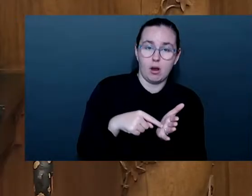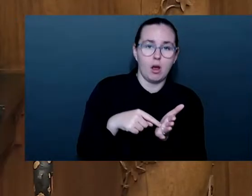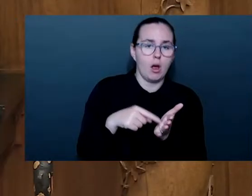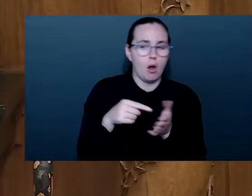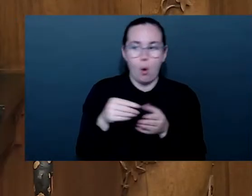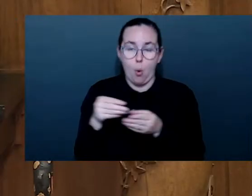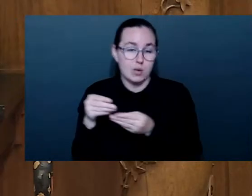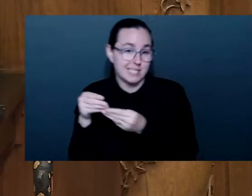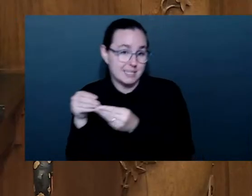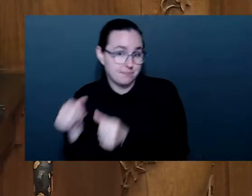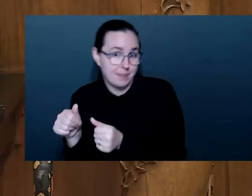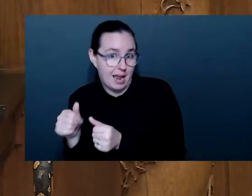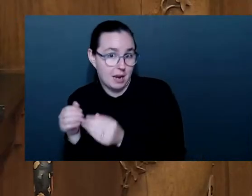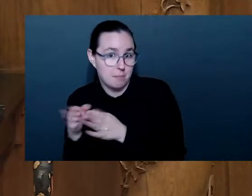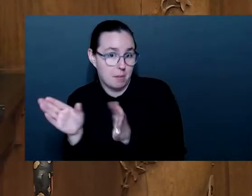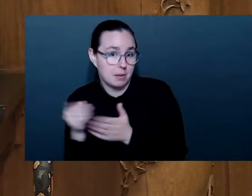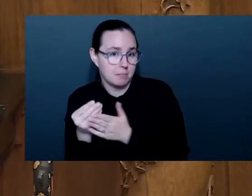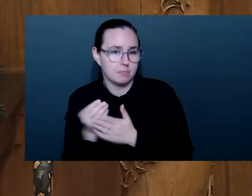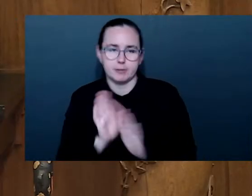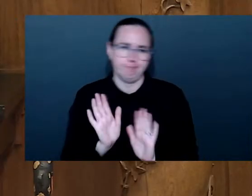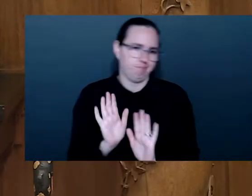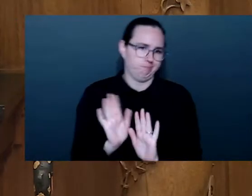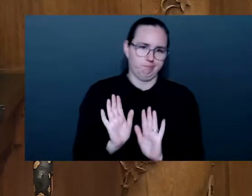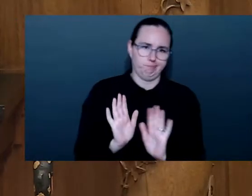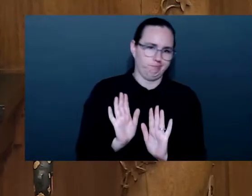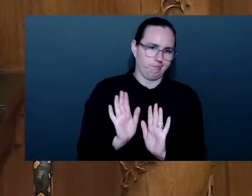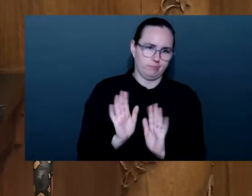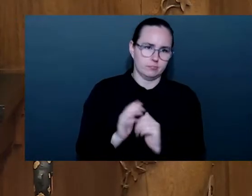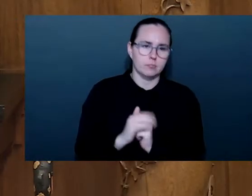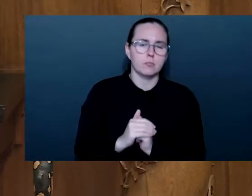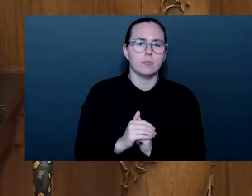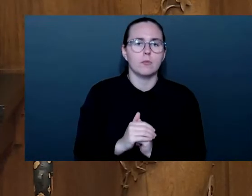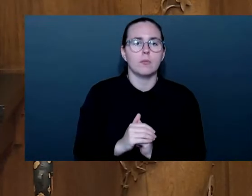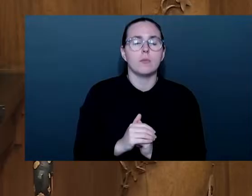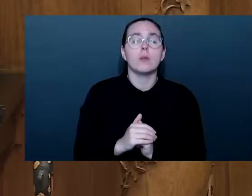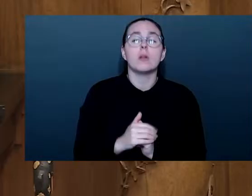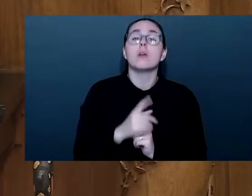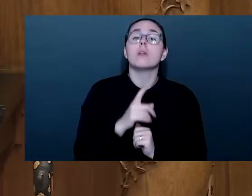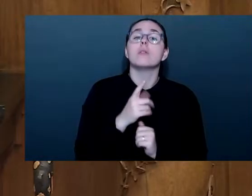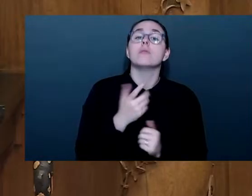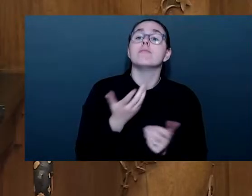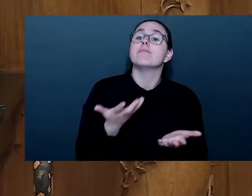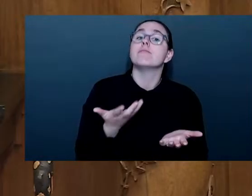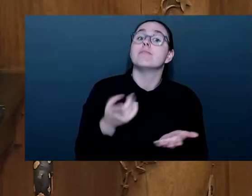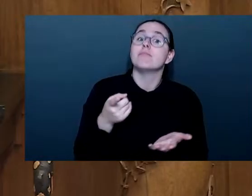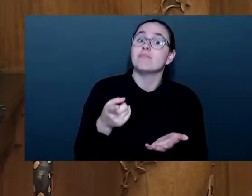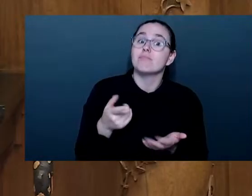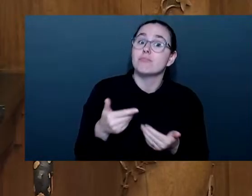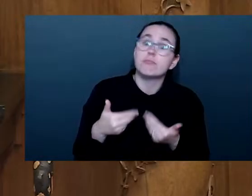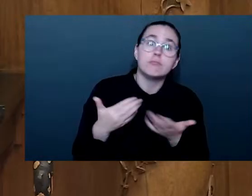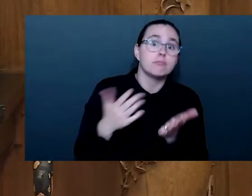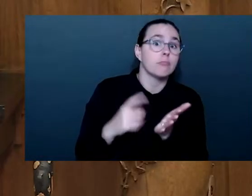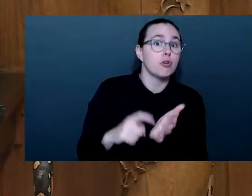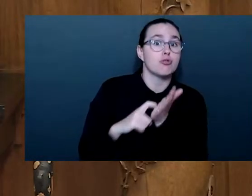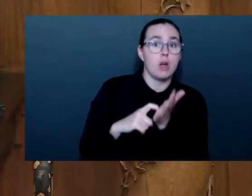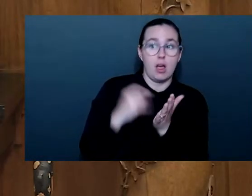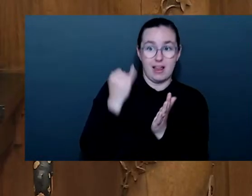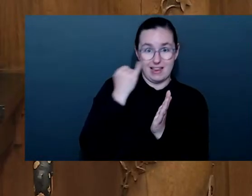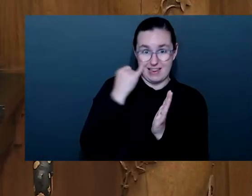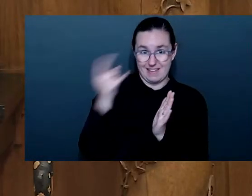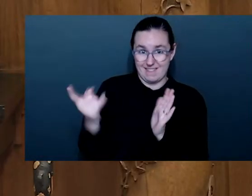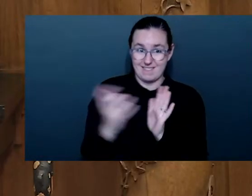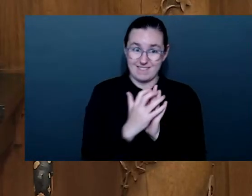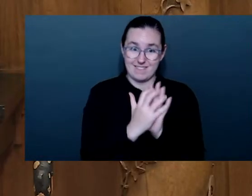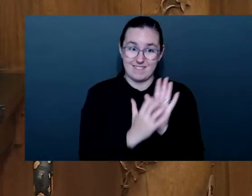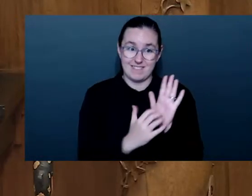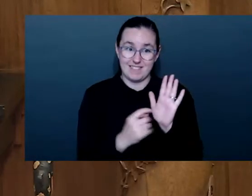for any bill whose implementation would necessarily entail new or increased expenditures from